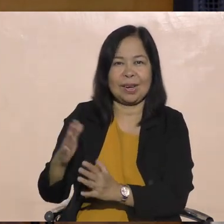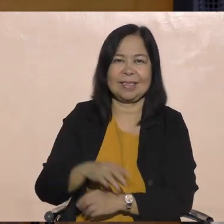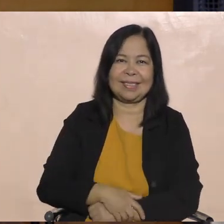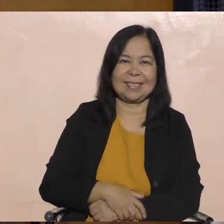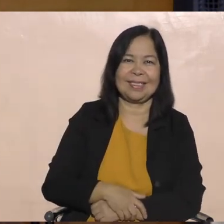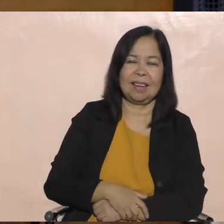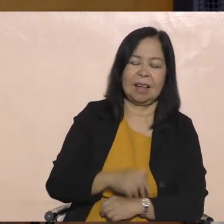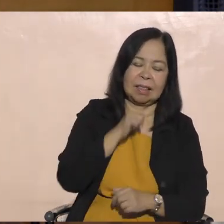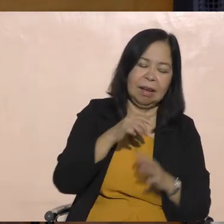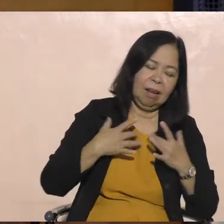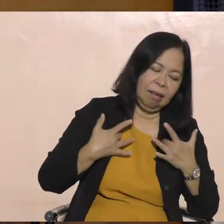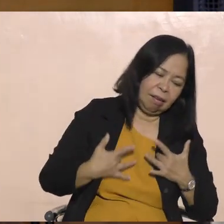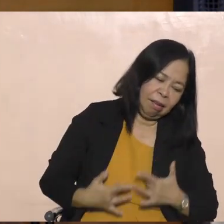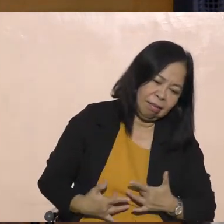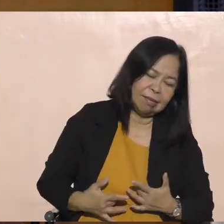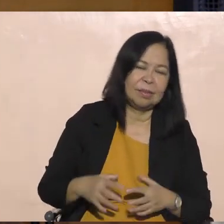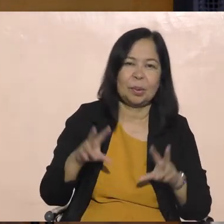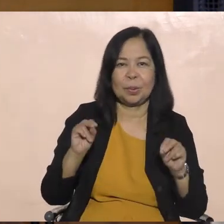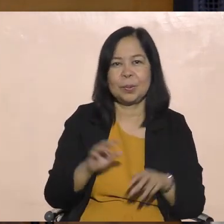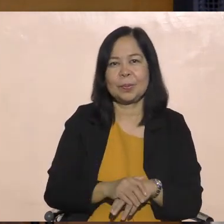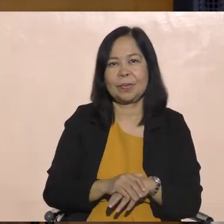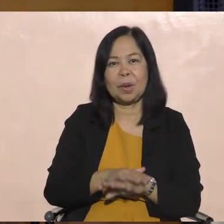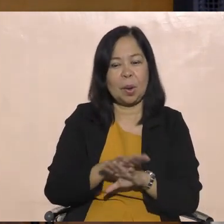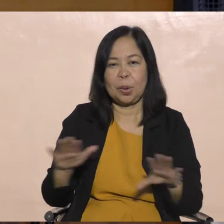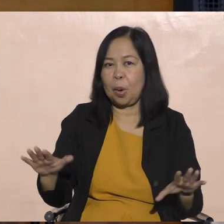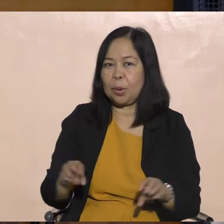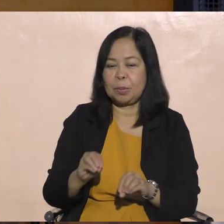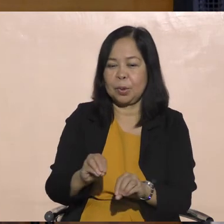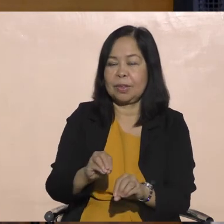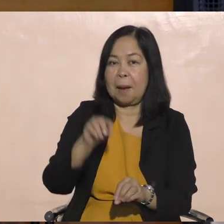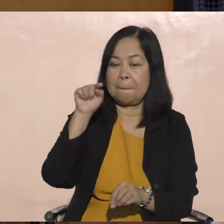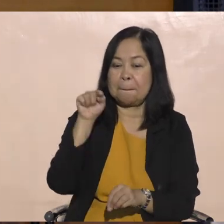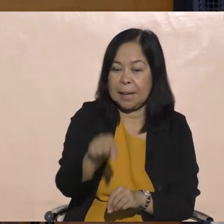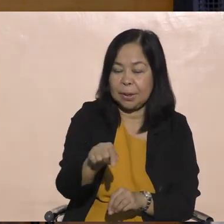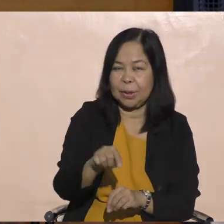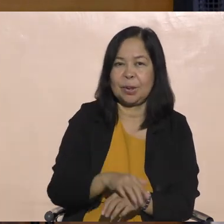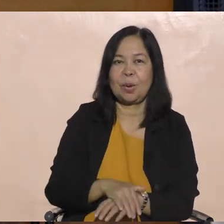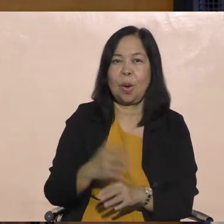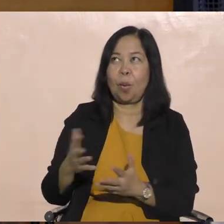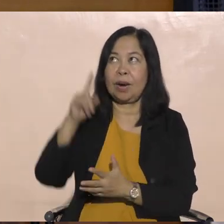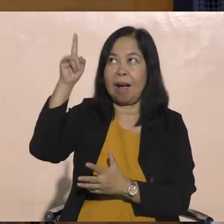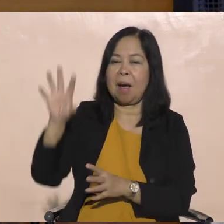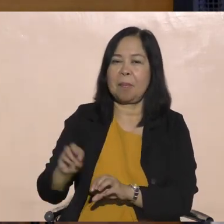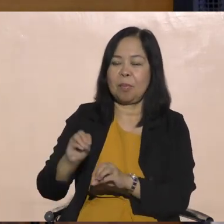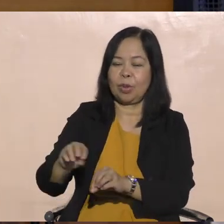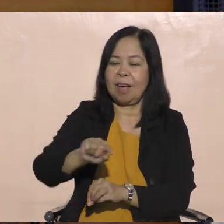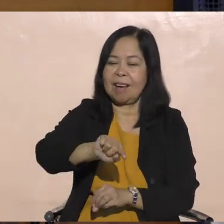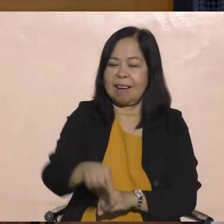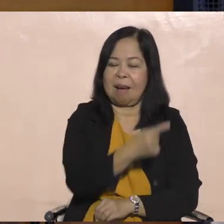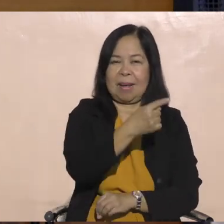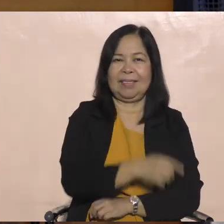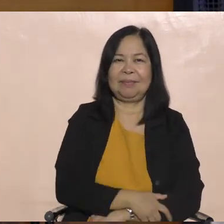whiners. So, do not put a period where God put a comma.